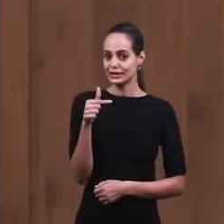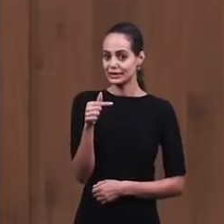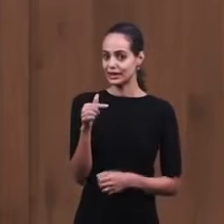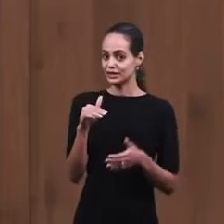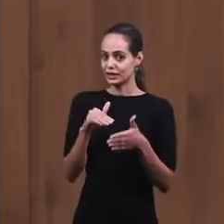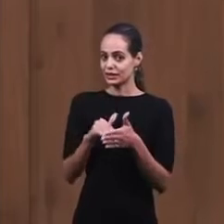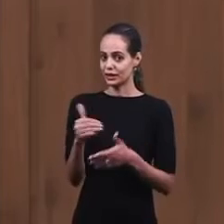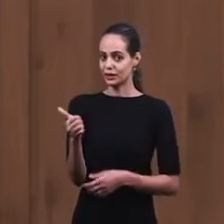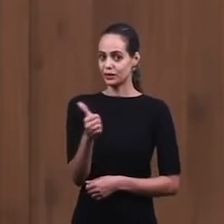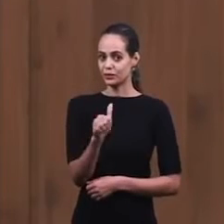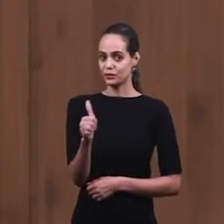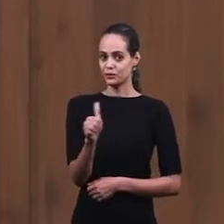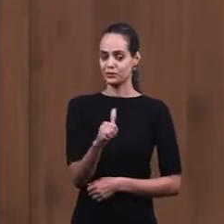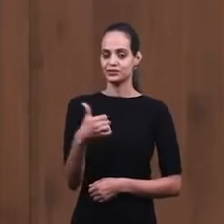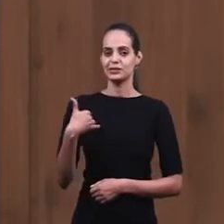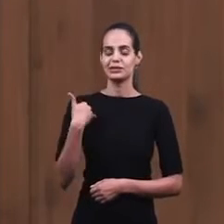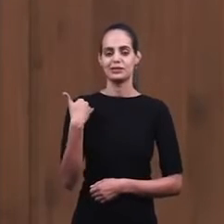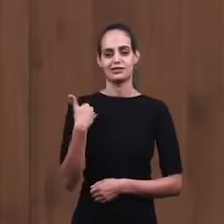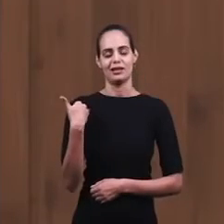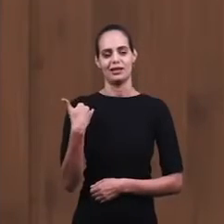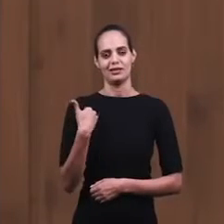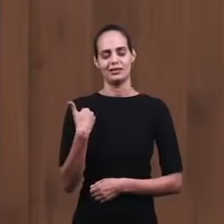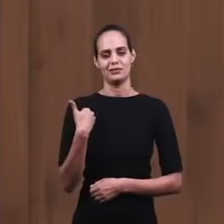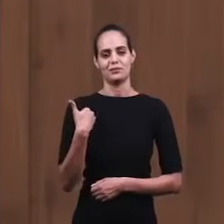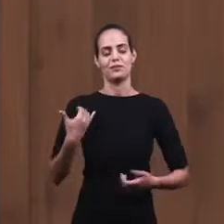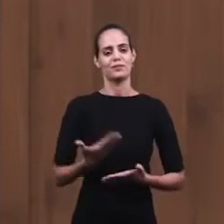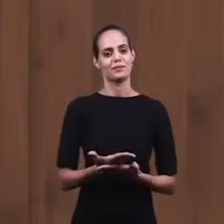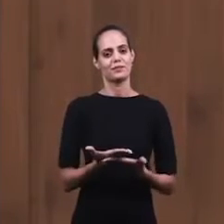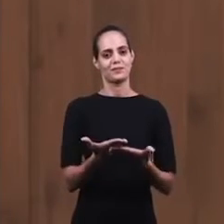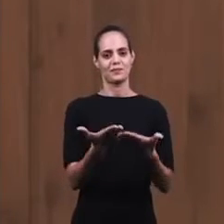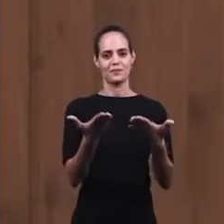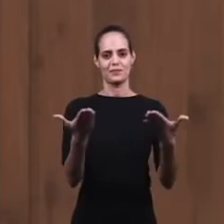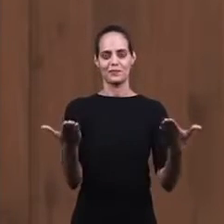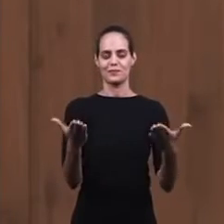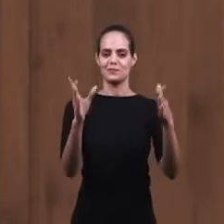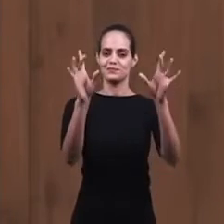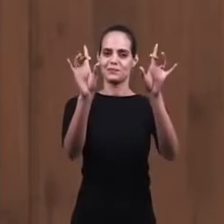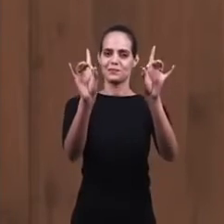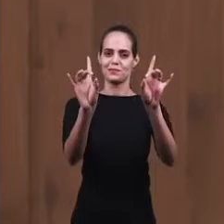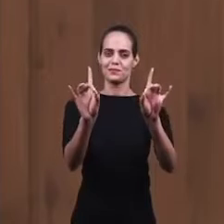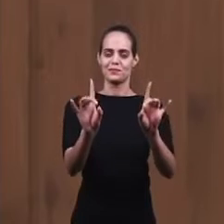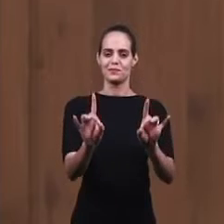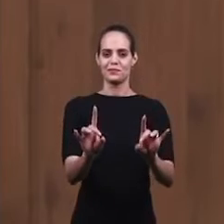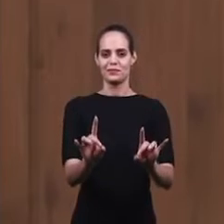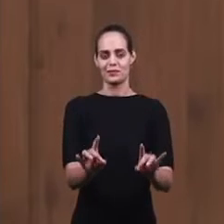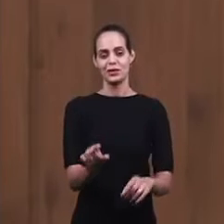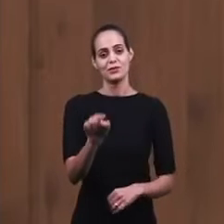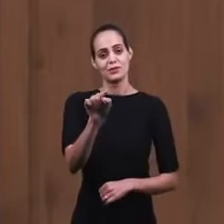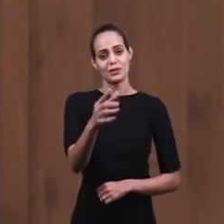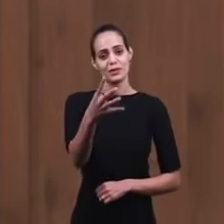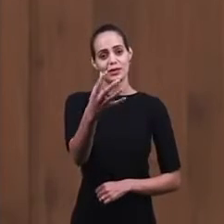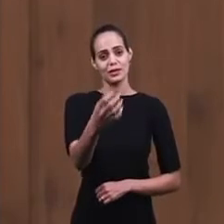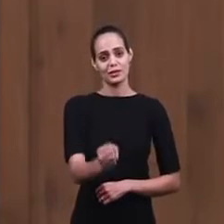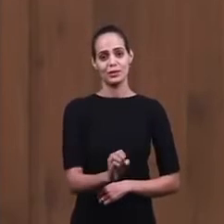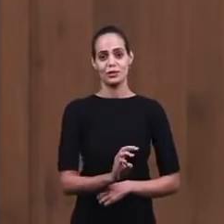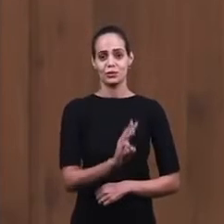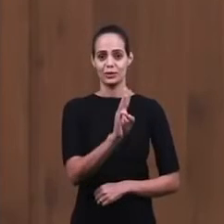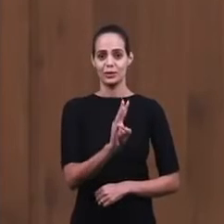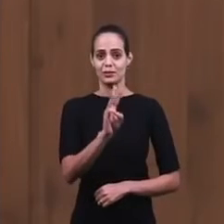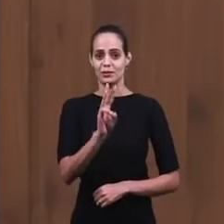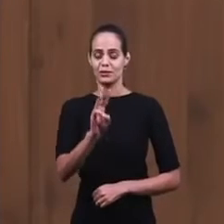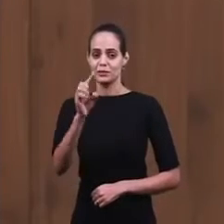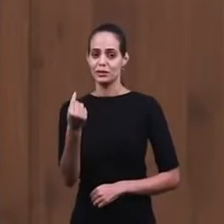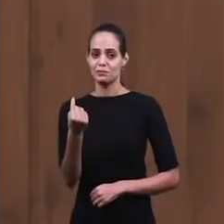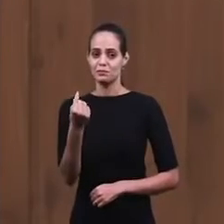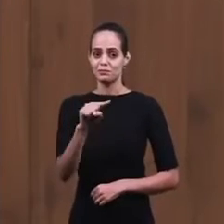the children from the ages of 7 to 11. And we want to specially greet those who accepted